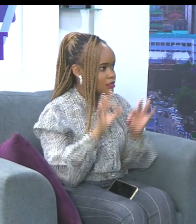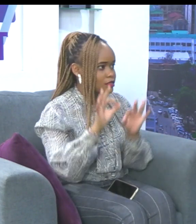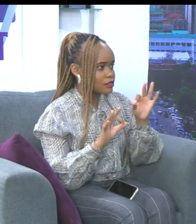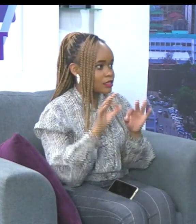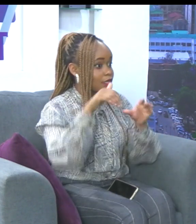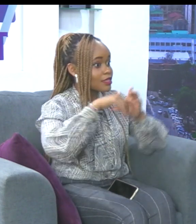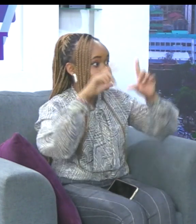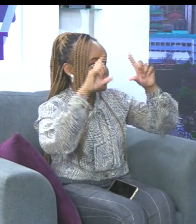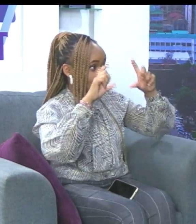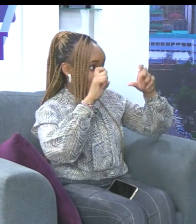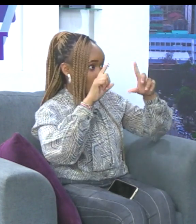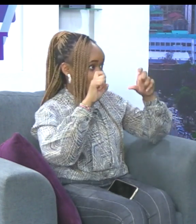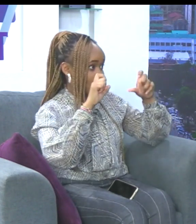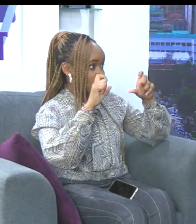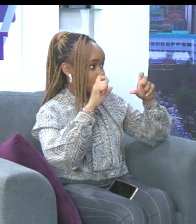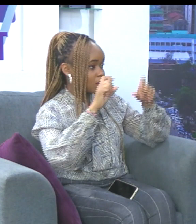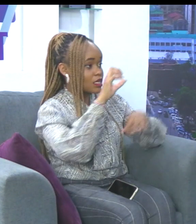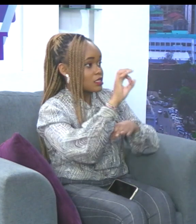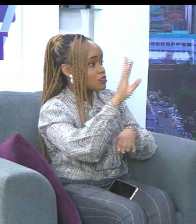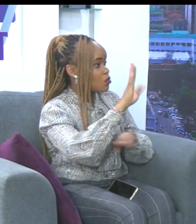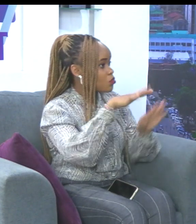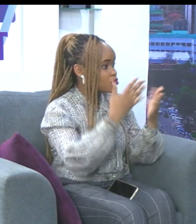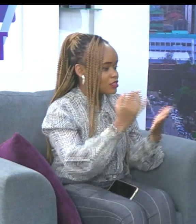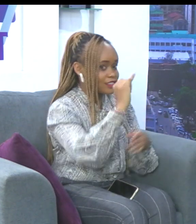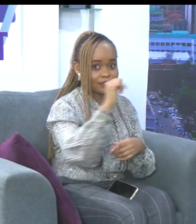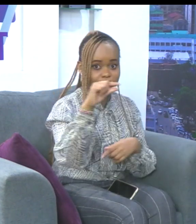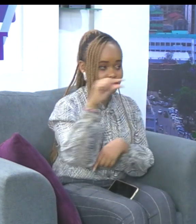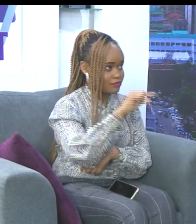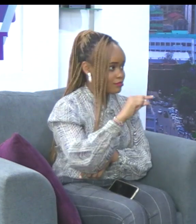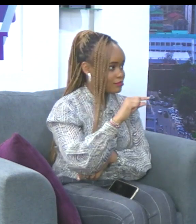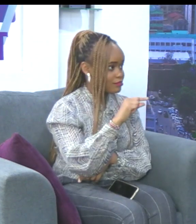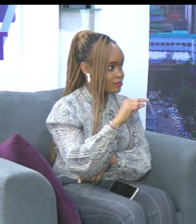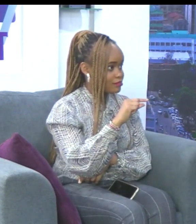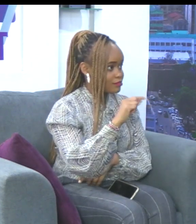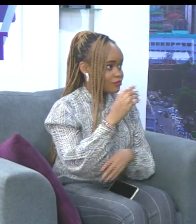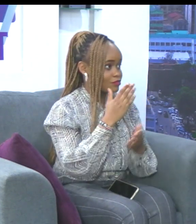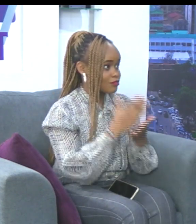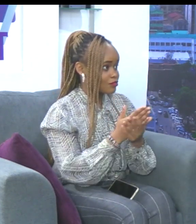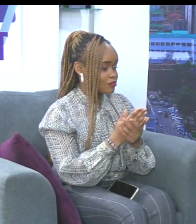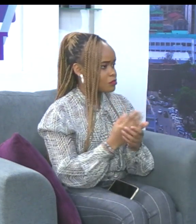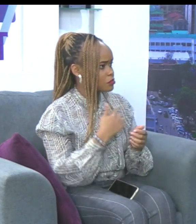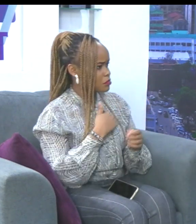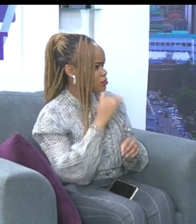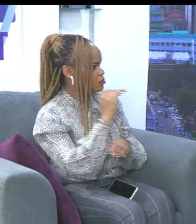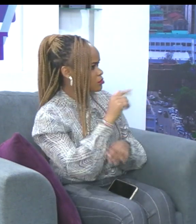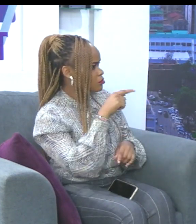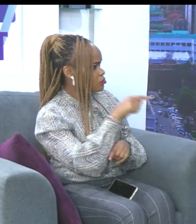I have seen very nice things and photos on your social media pages, especially